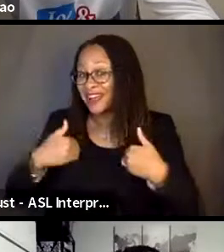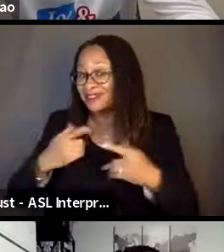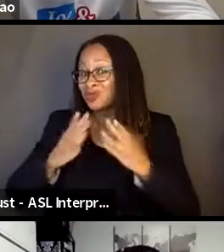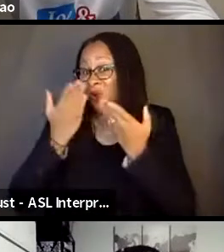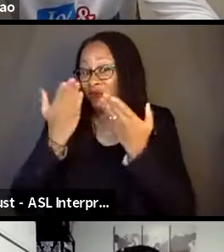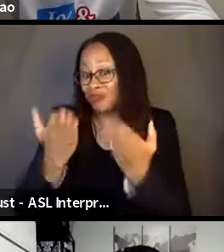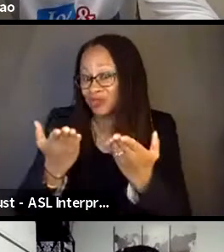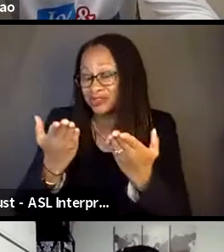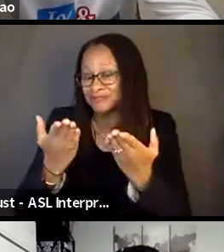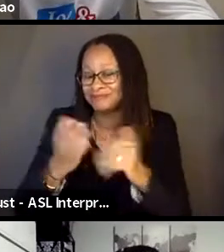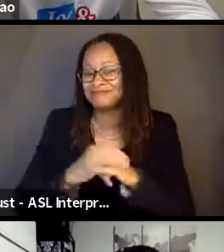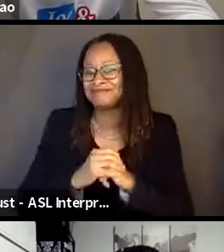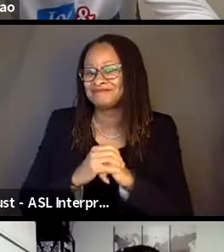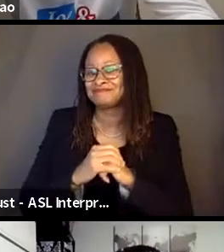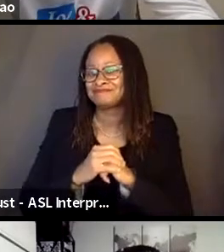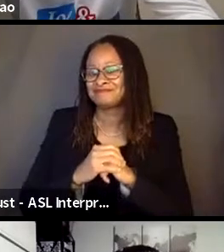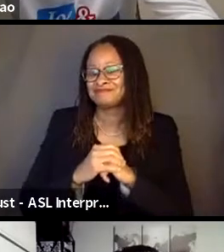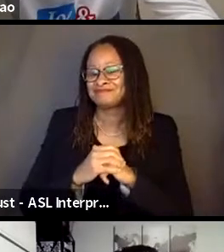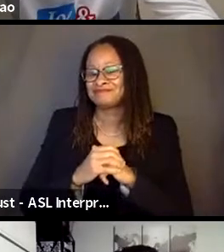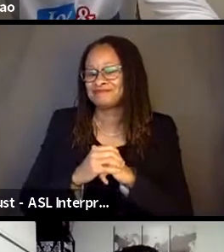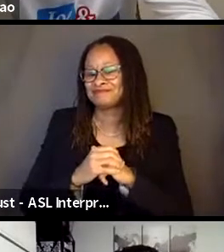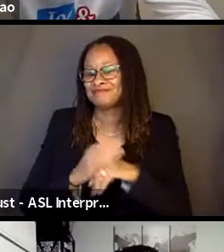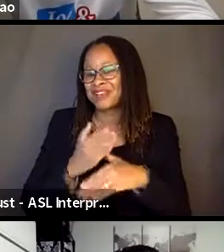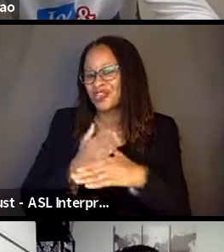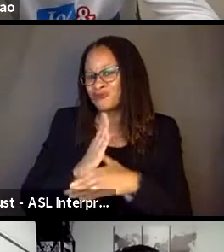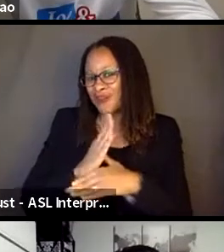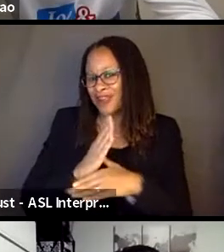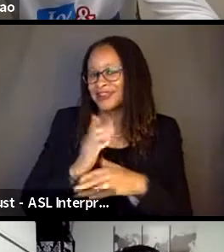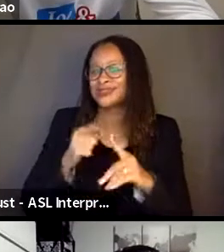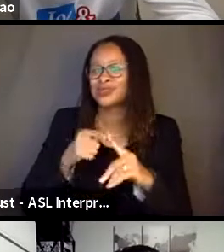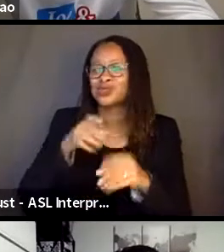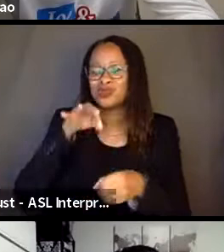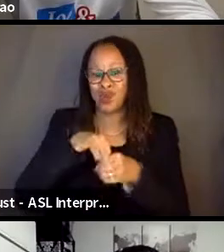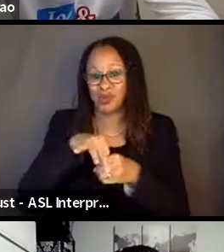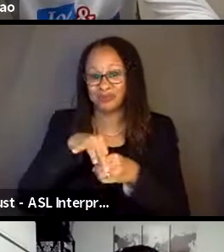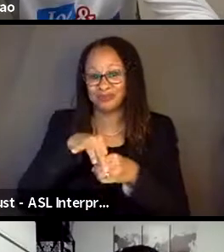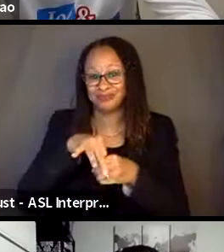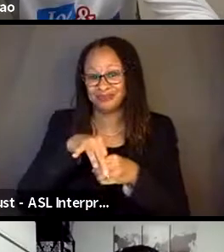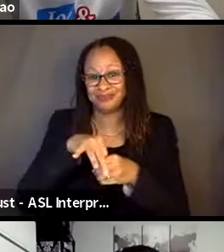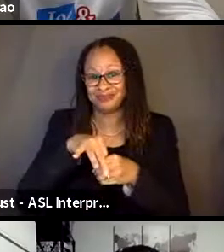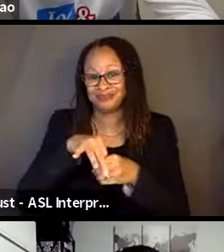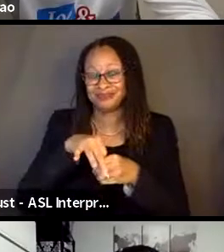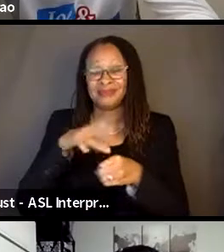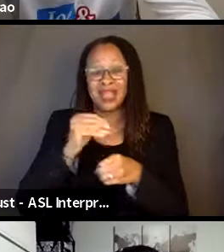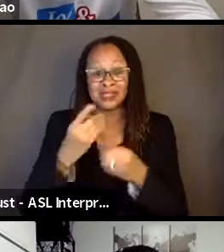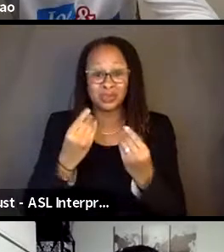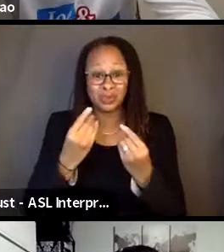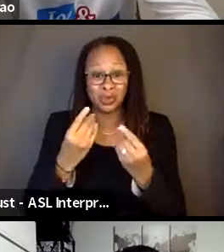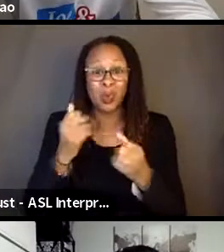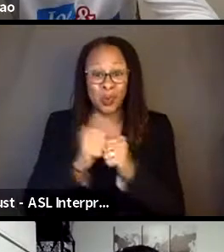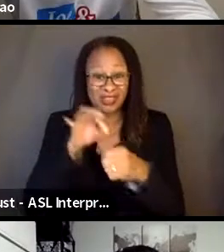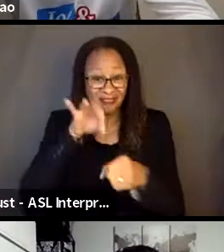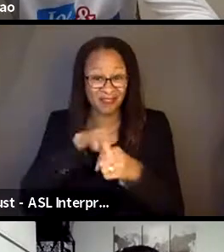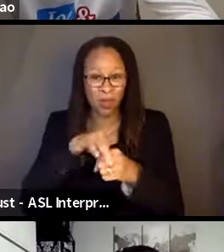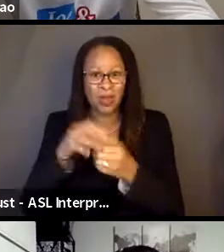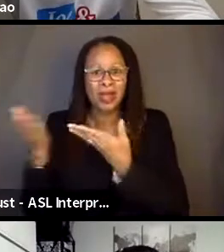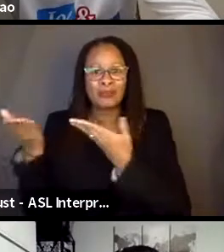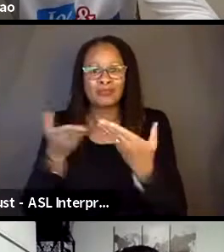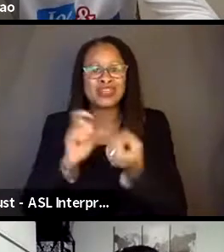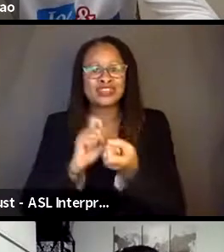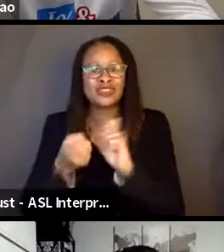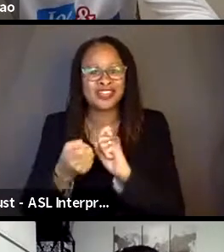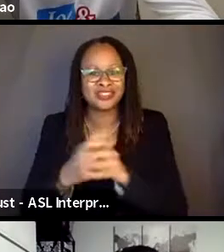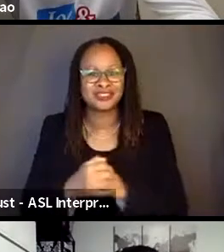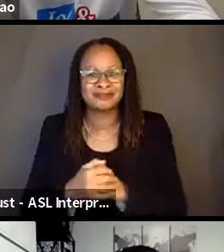us is the right to vote and to bring about change. Joe